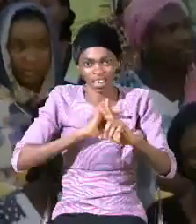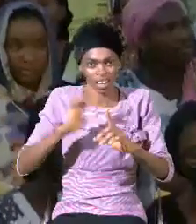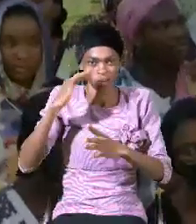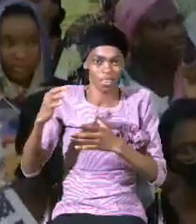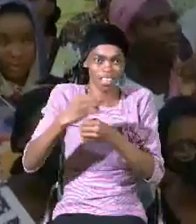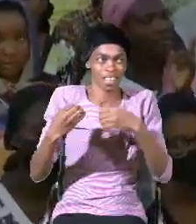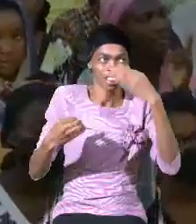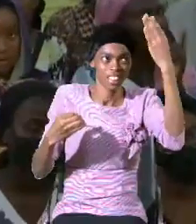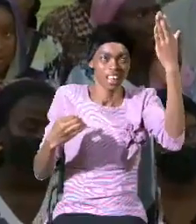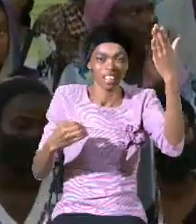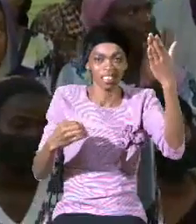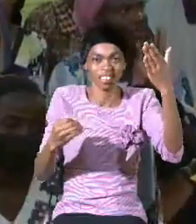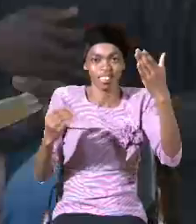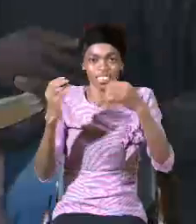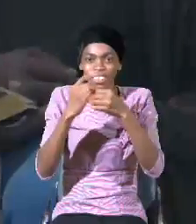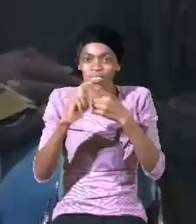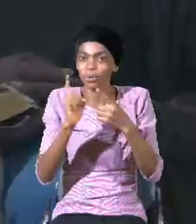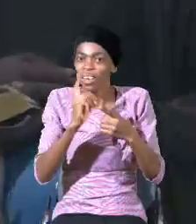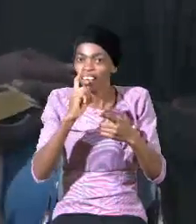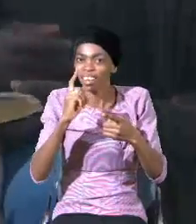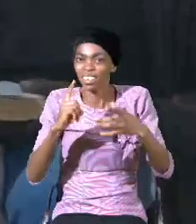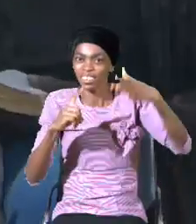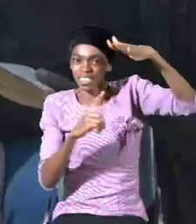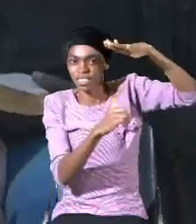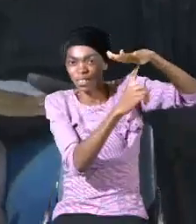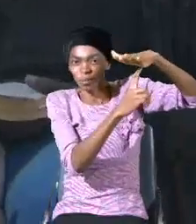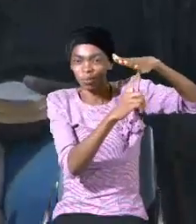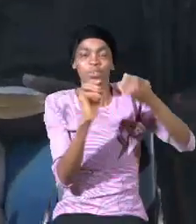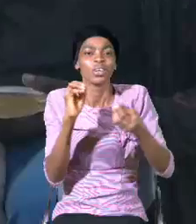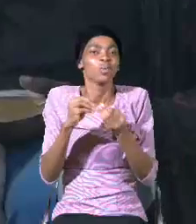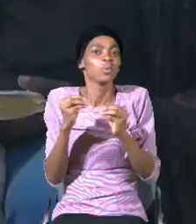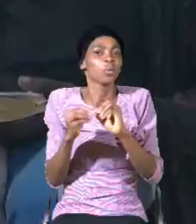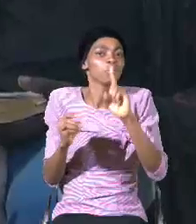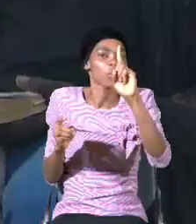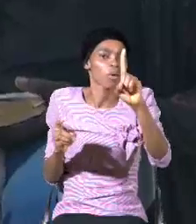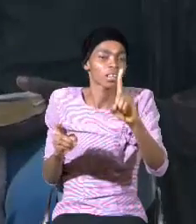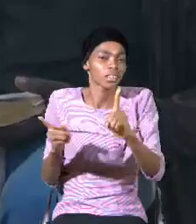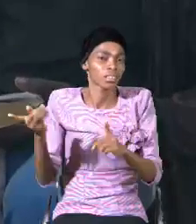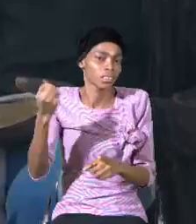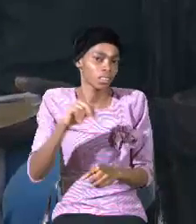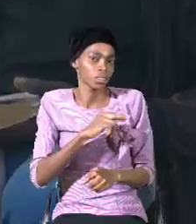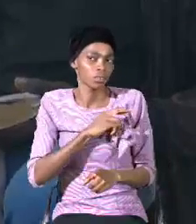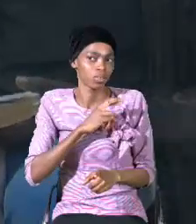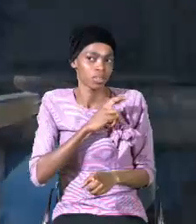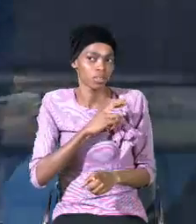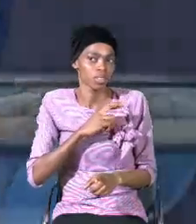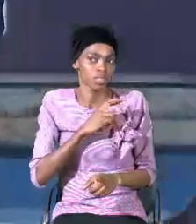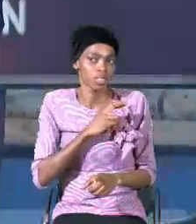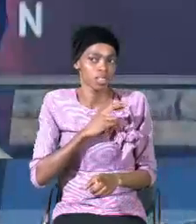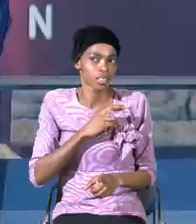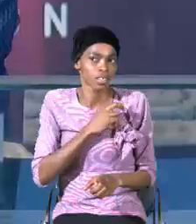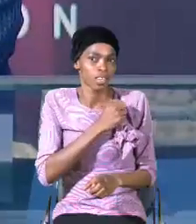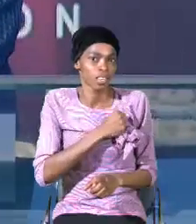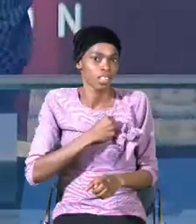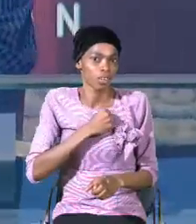You will get there. Number one, the regrets of